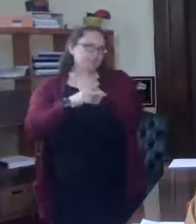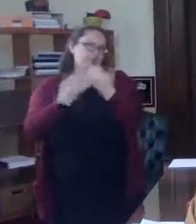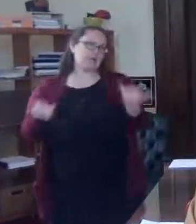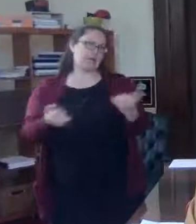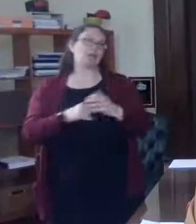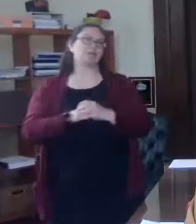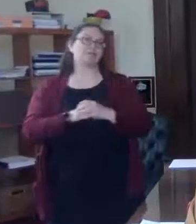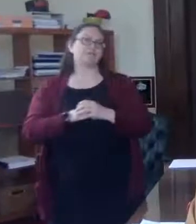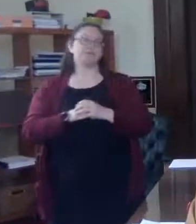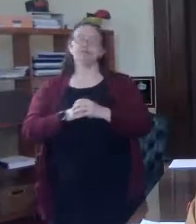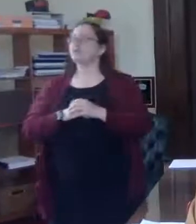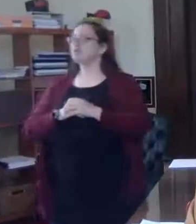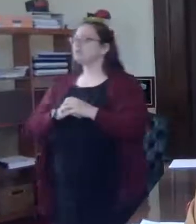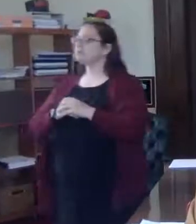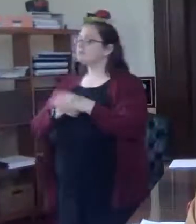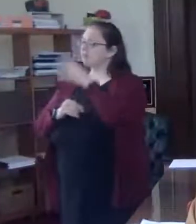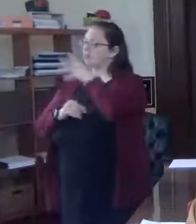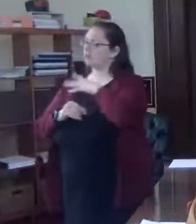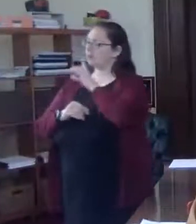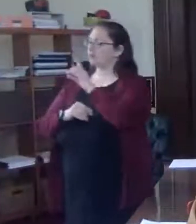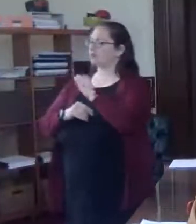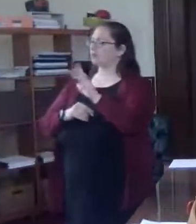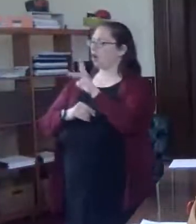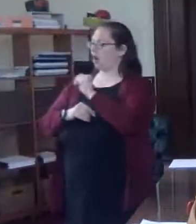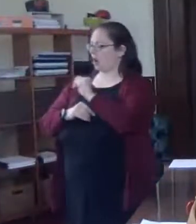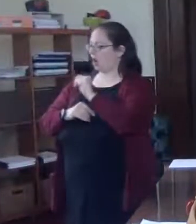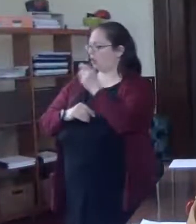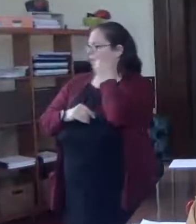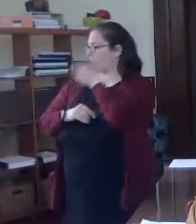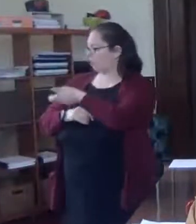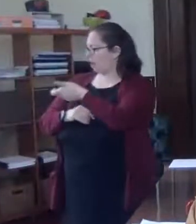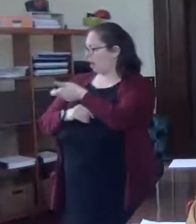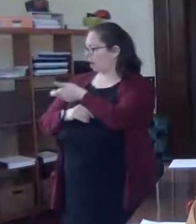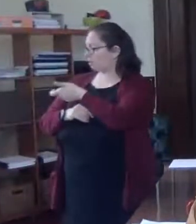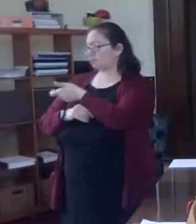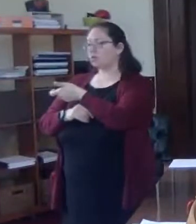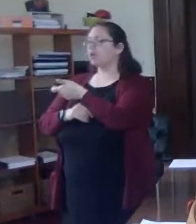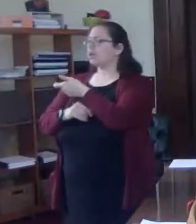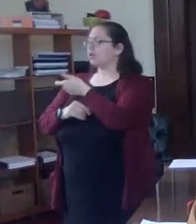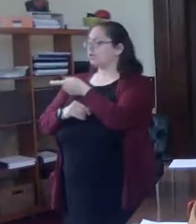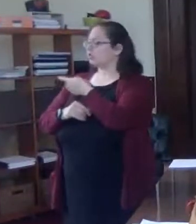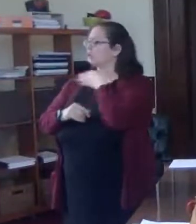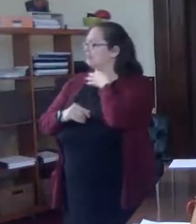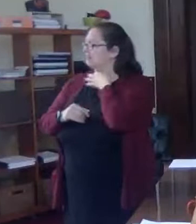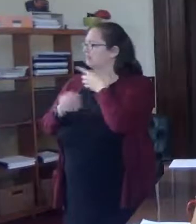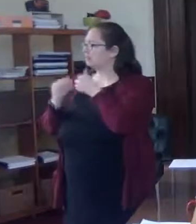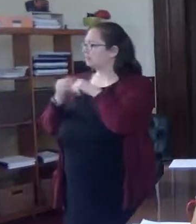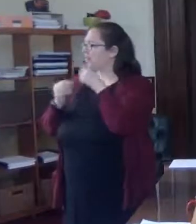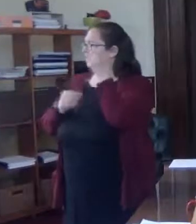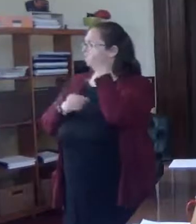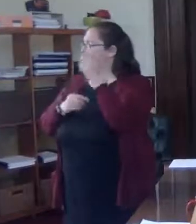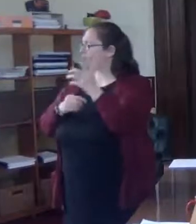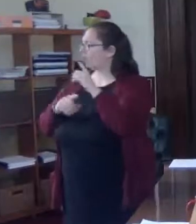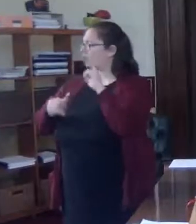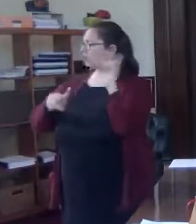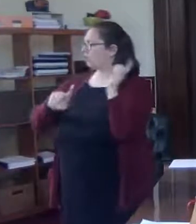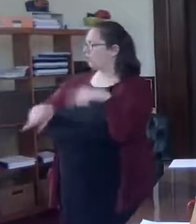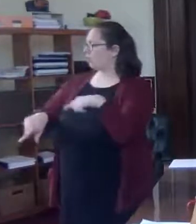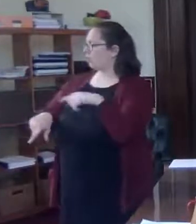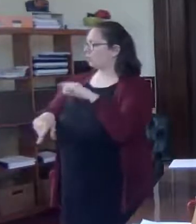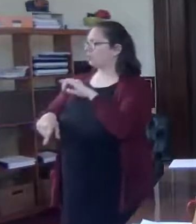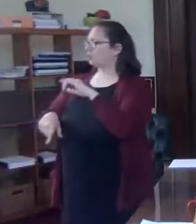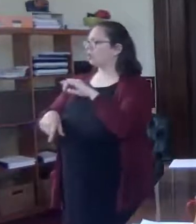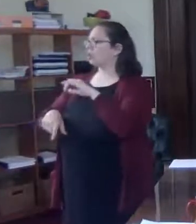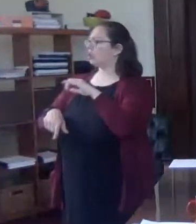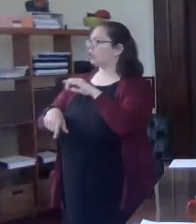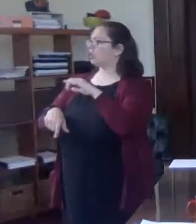Dawn is watching, Mayor, and Dawn is curious about the order from Judge Burleson in the 22nd Judicial Circuit that